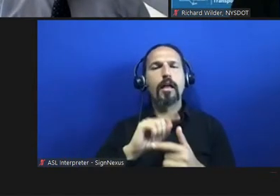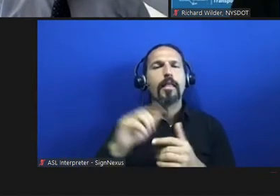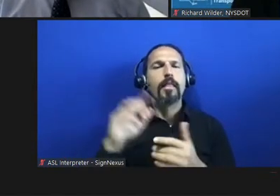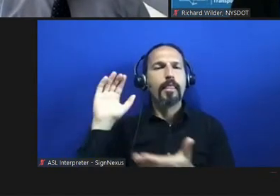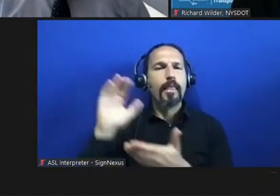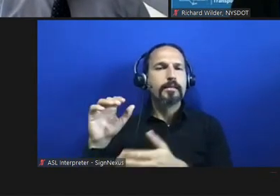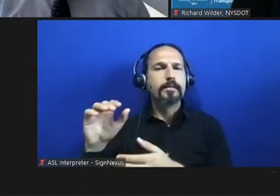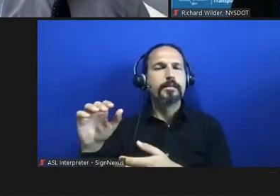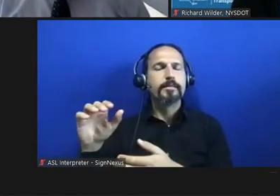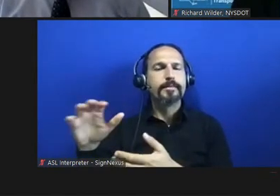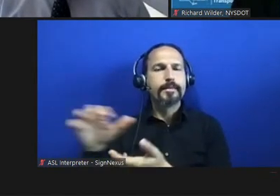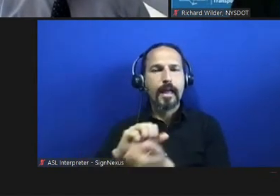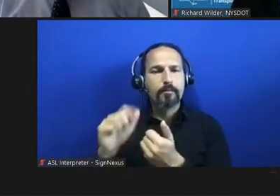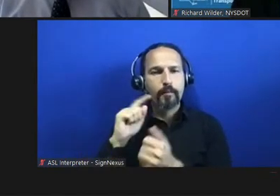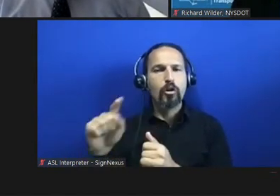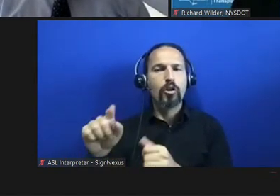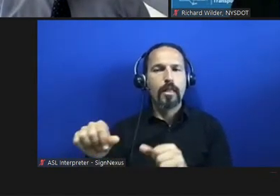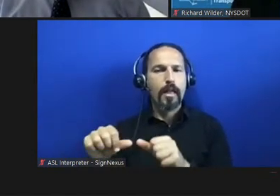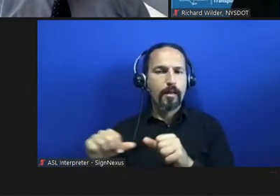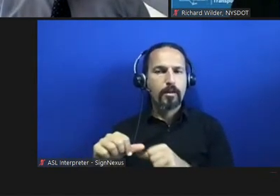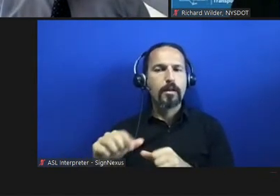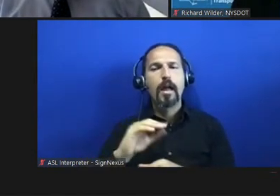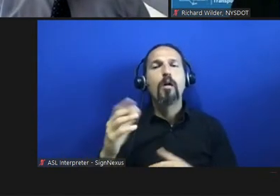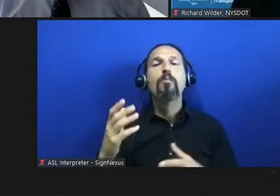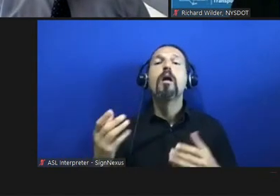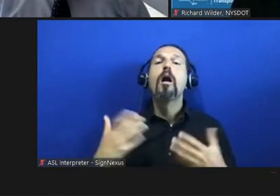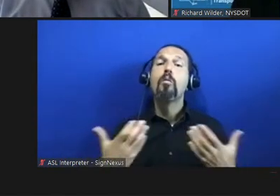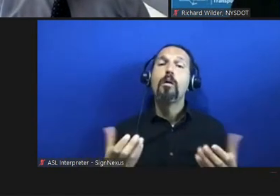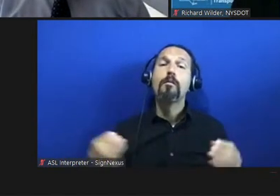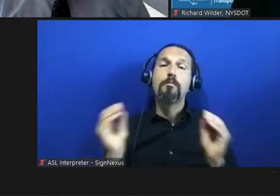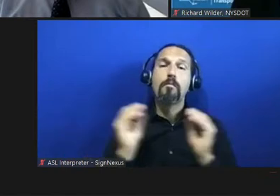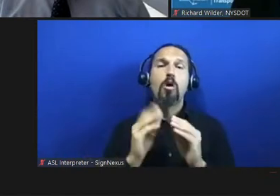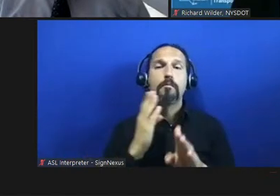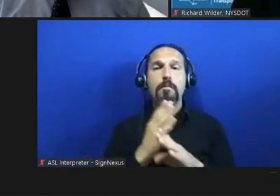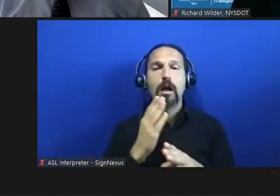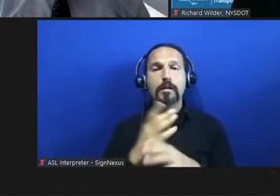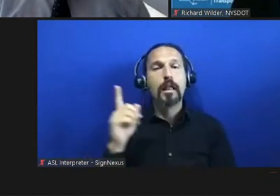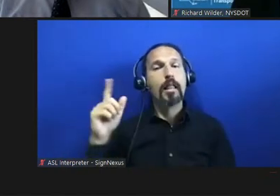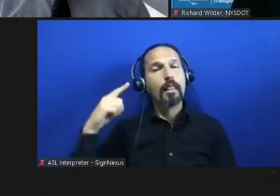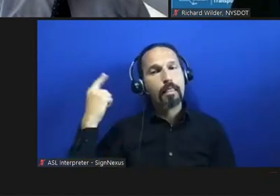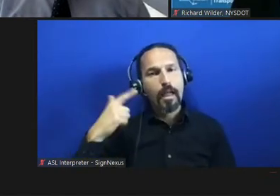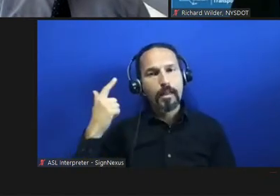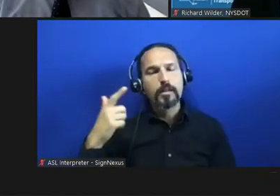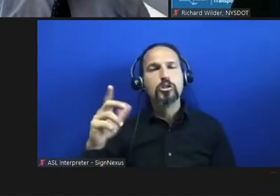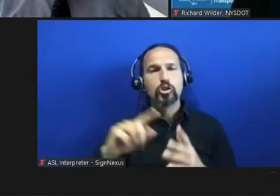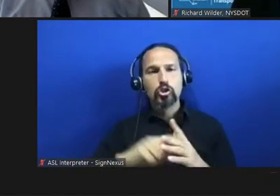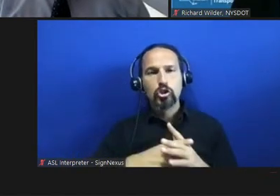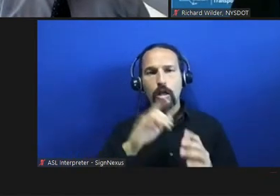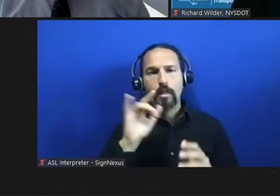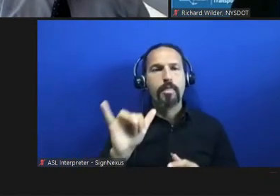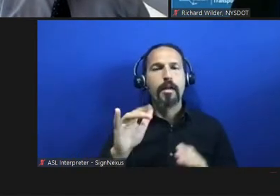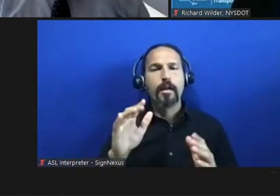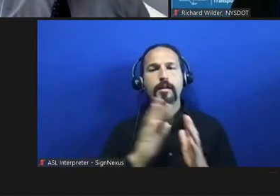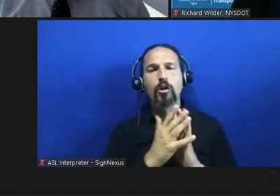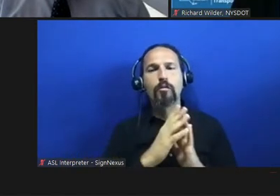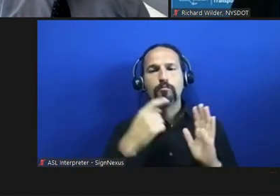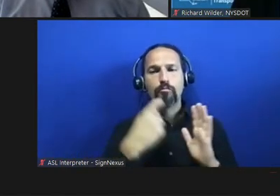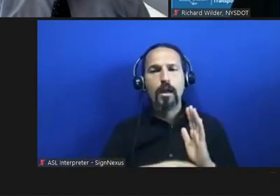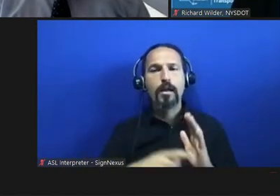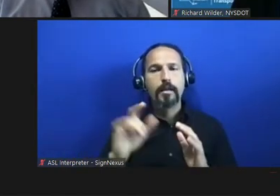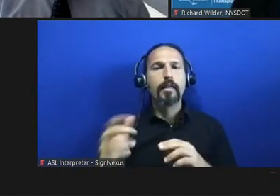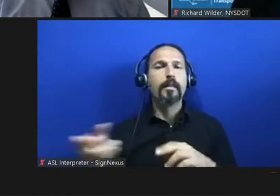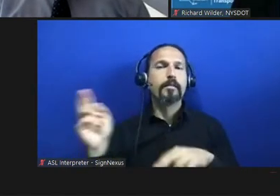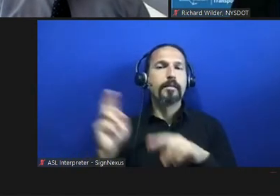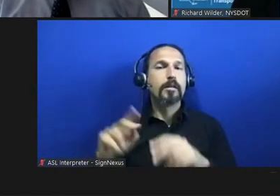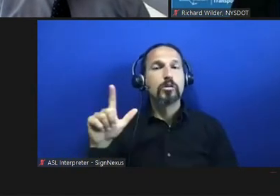area I'd also love to see a ramp up in bus service when London launched their congestion pricing program they ramped up bus service by